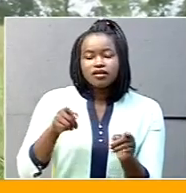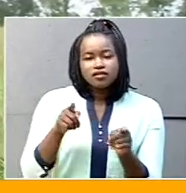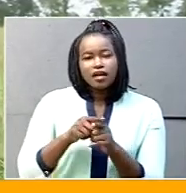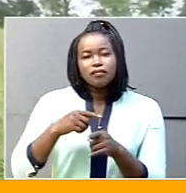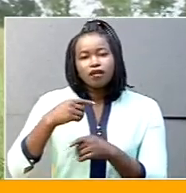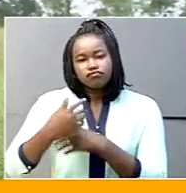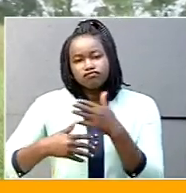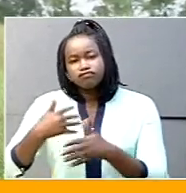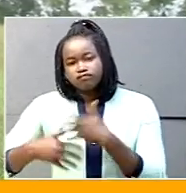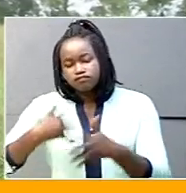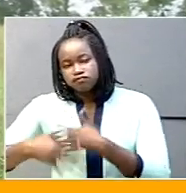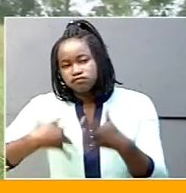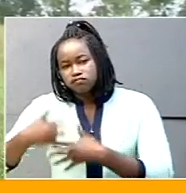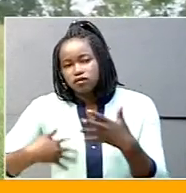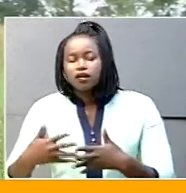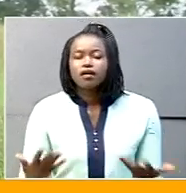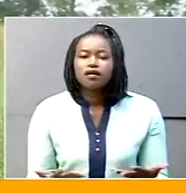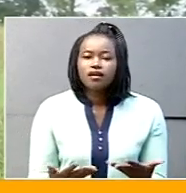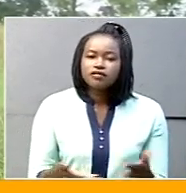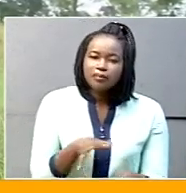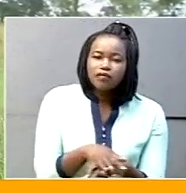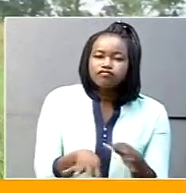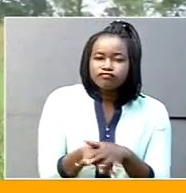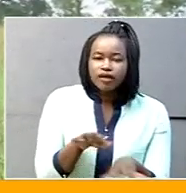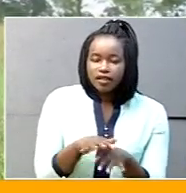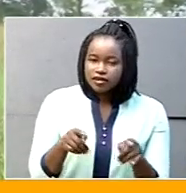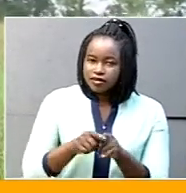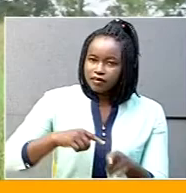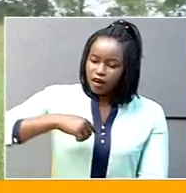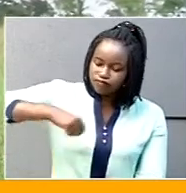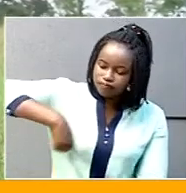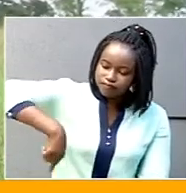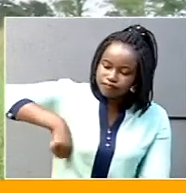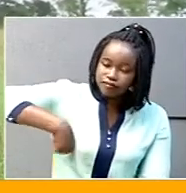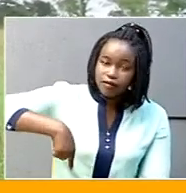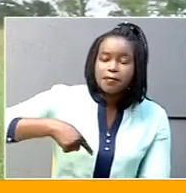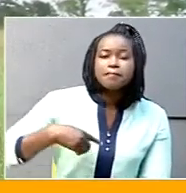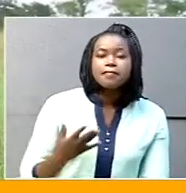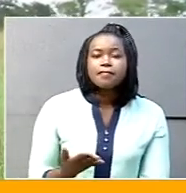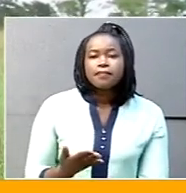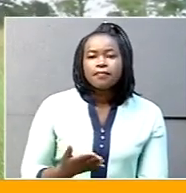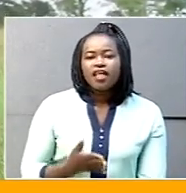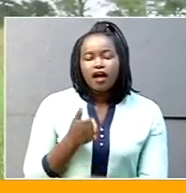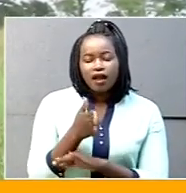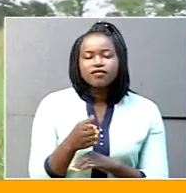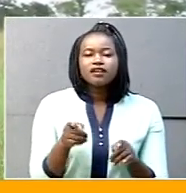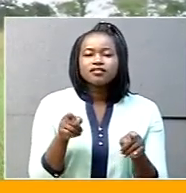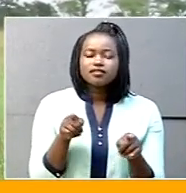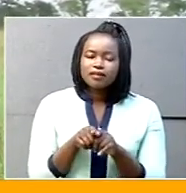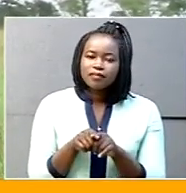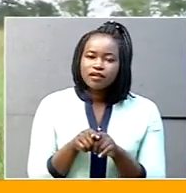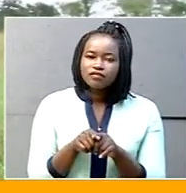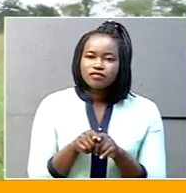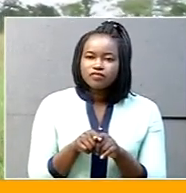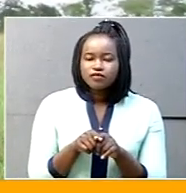land finely, you drill lines, and then you get the seed mixed with fine